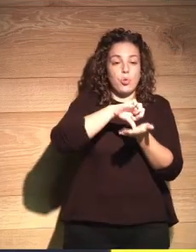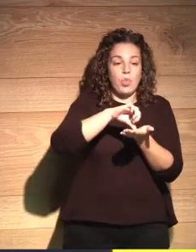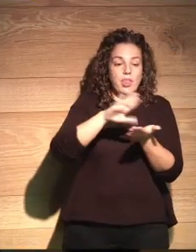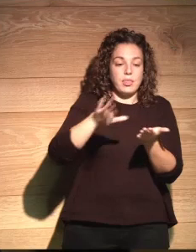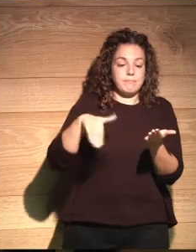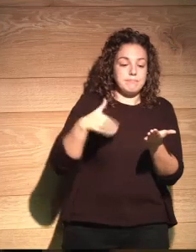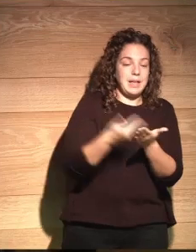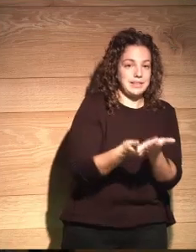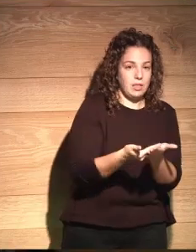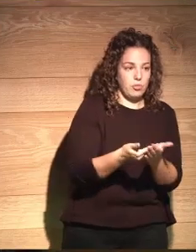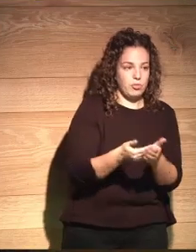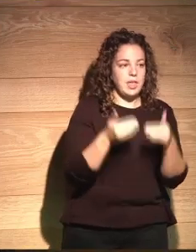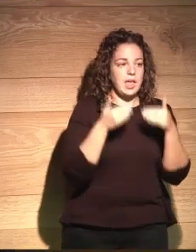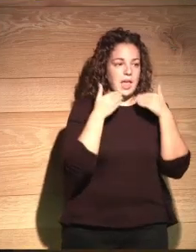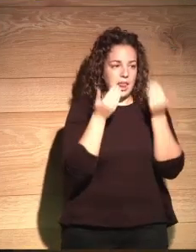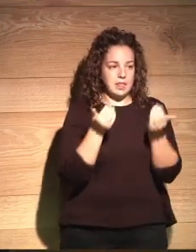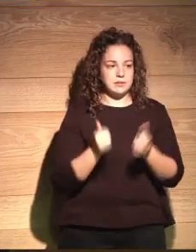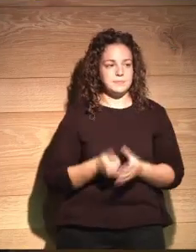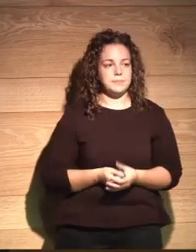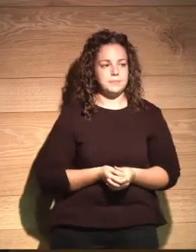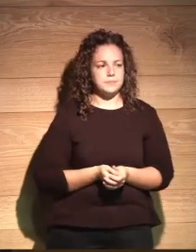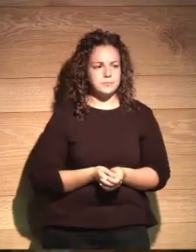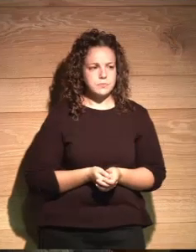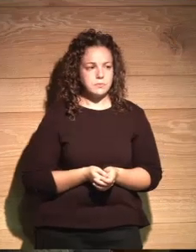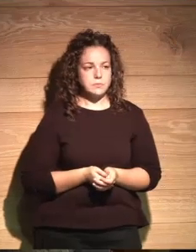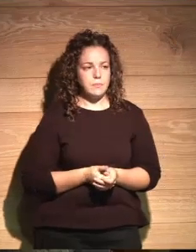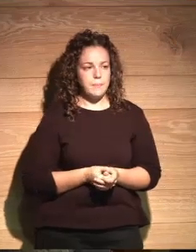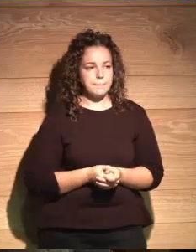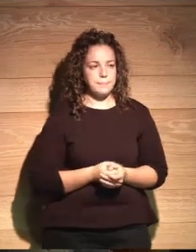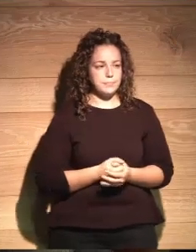see how we can deal with all this. Thank you, Carlo.